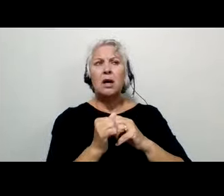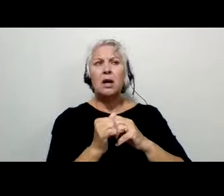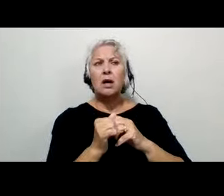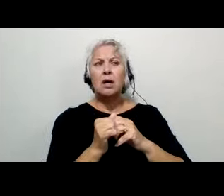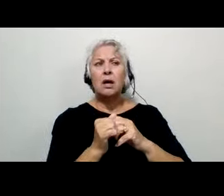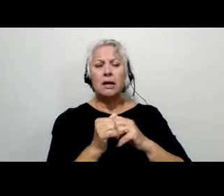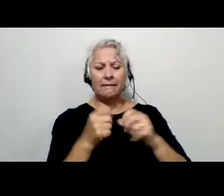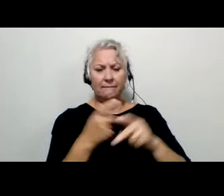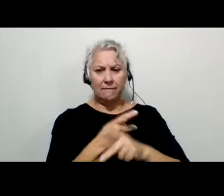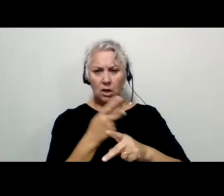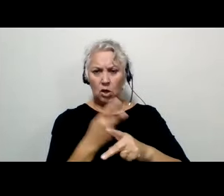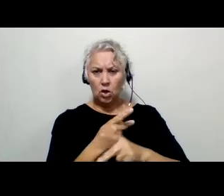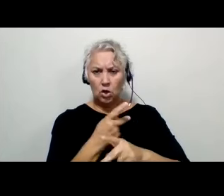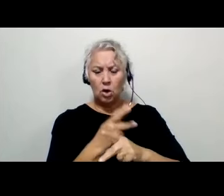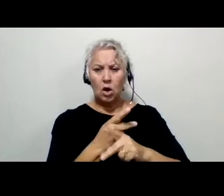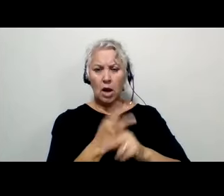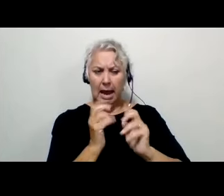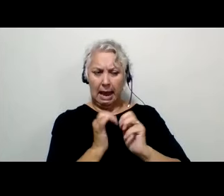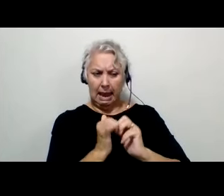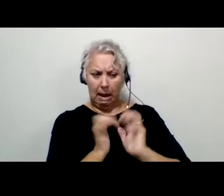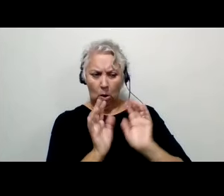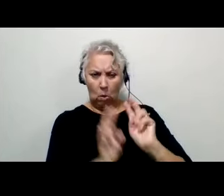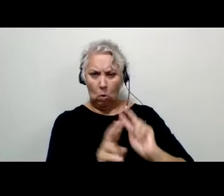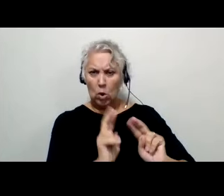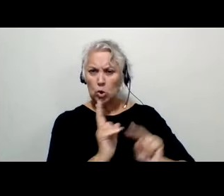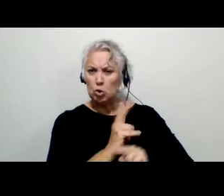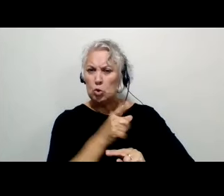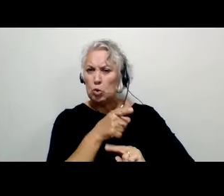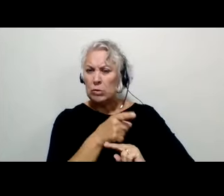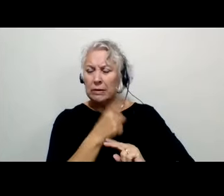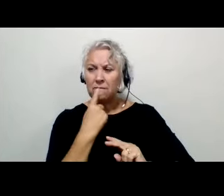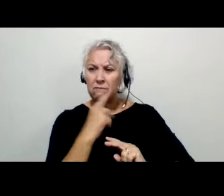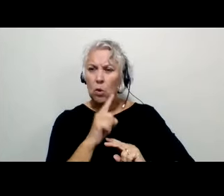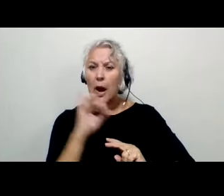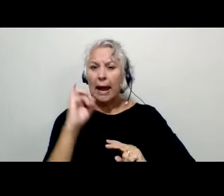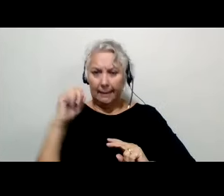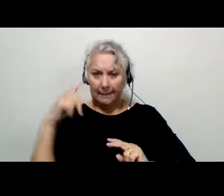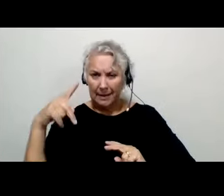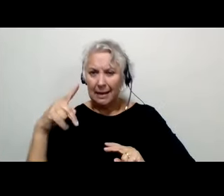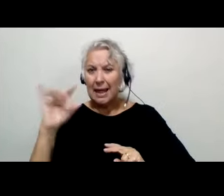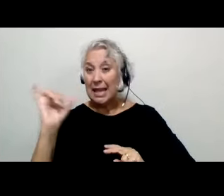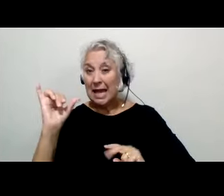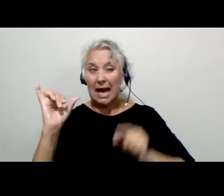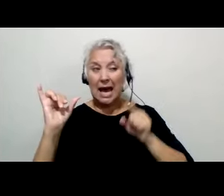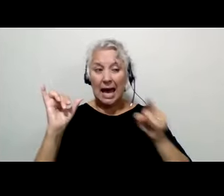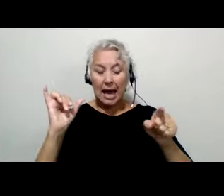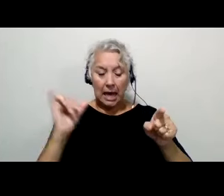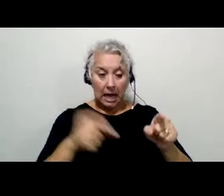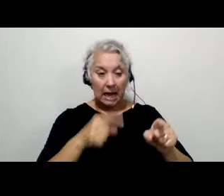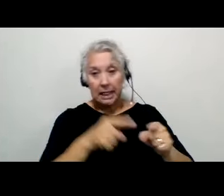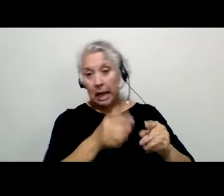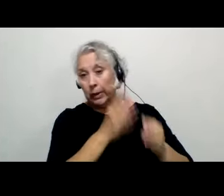figure out a way of using this for your IEP, like they will complete